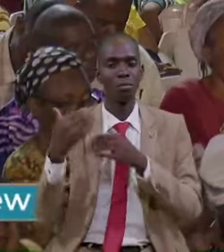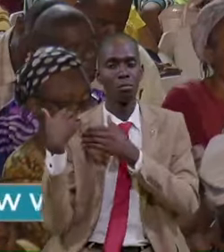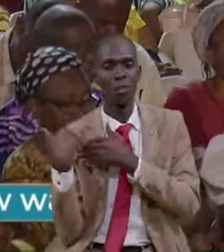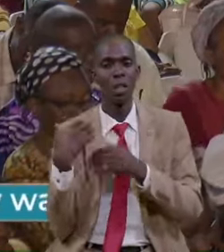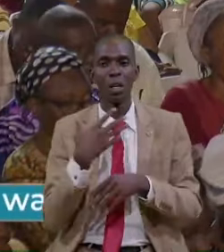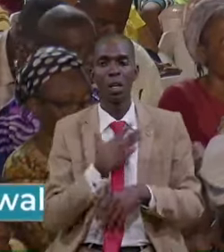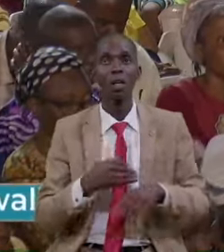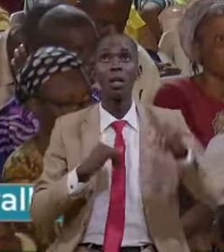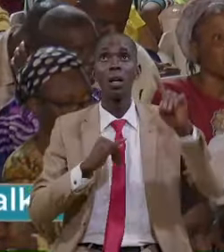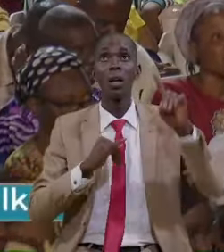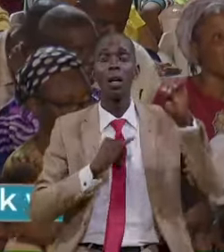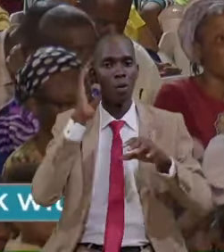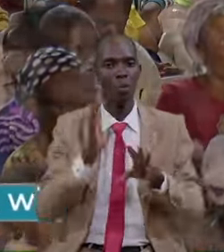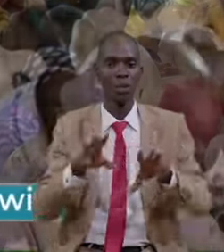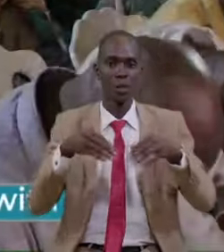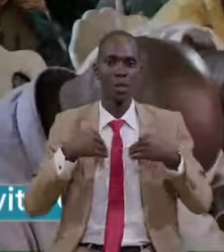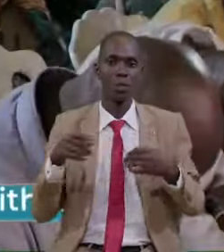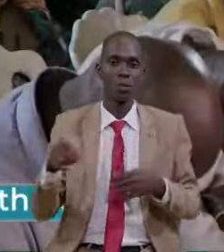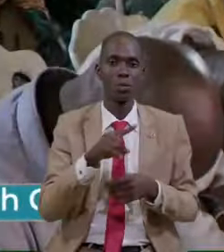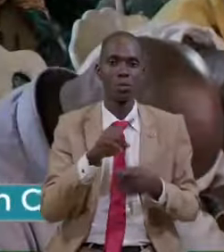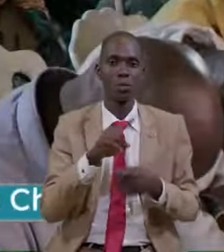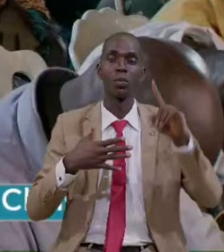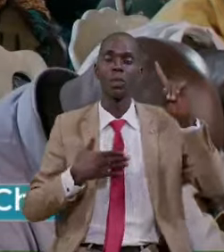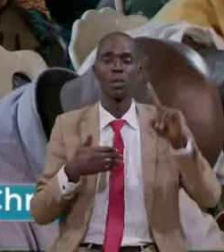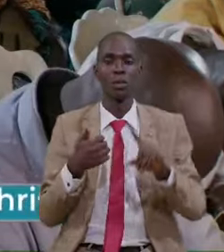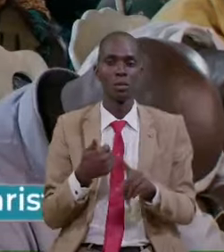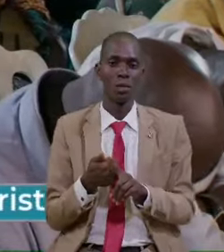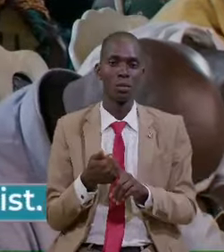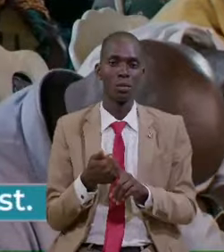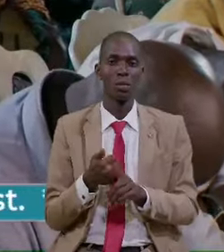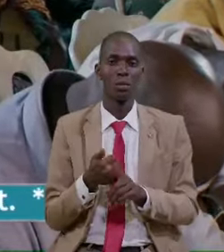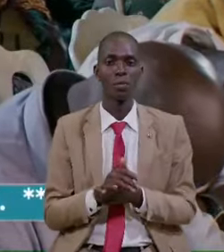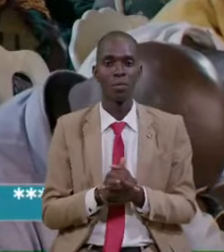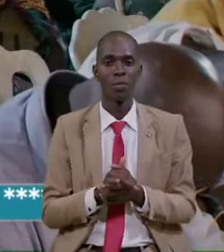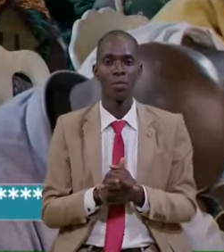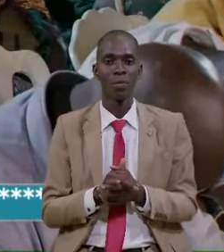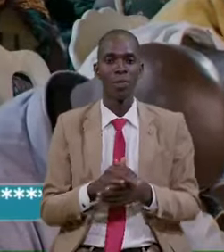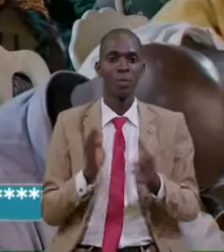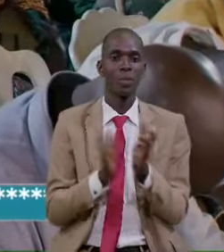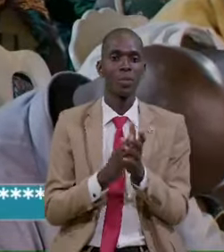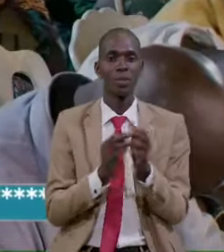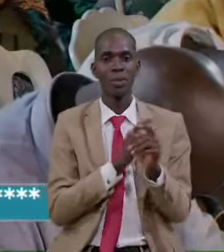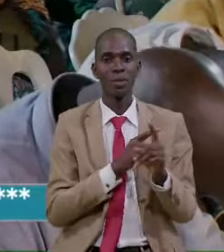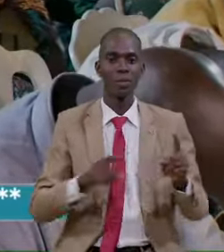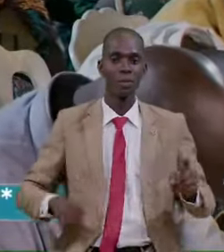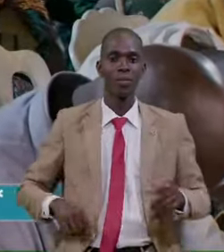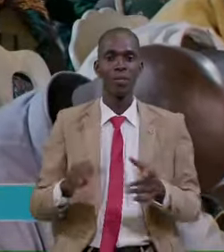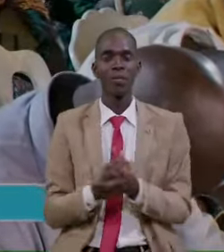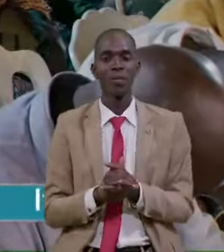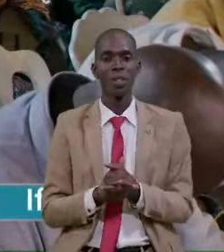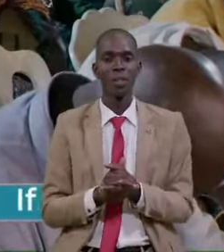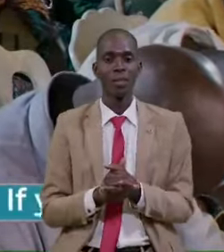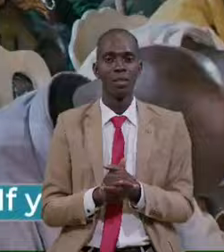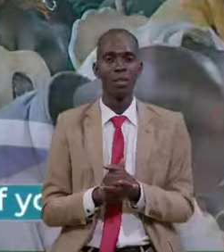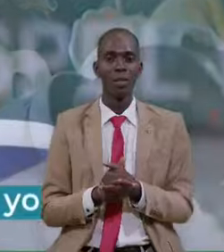myself. Amen. I think we are ready. Praise the Lord. I'm going to enjoin everyone to rise